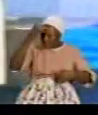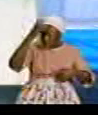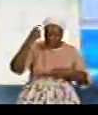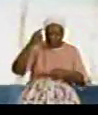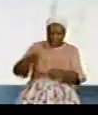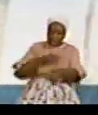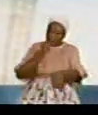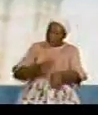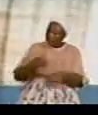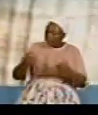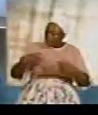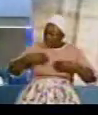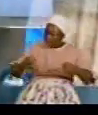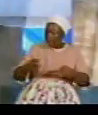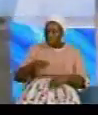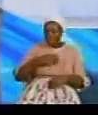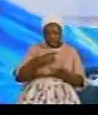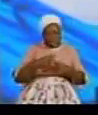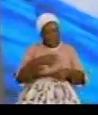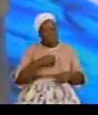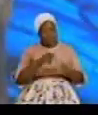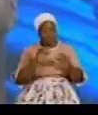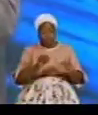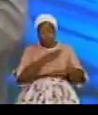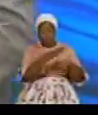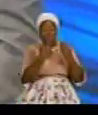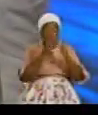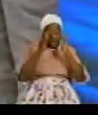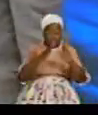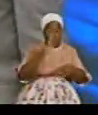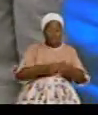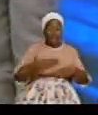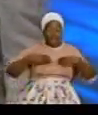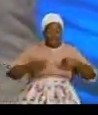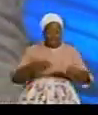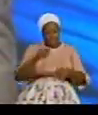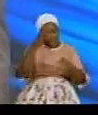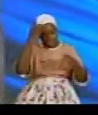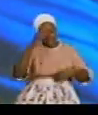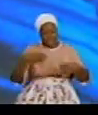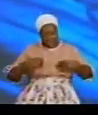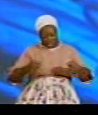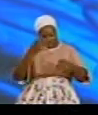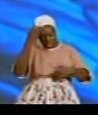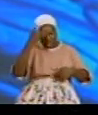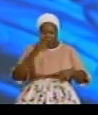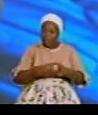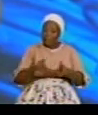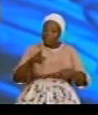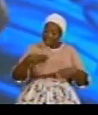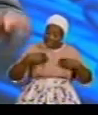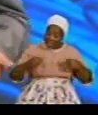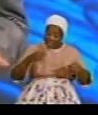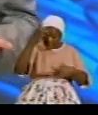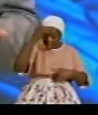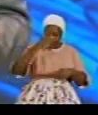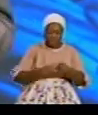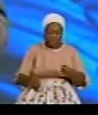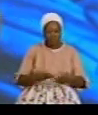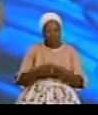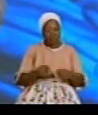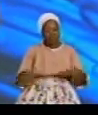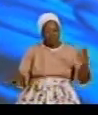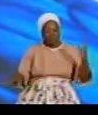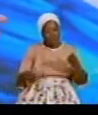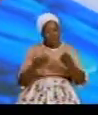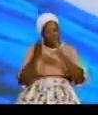to that. Heal the sick, heal the sick, heal the sick, but lose the soul. They lose their own